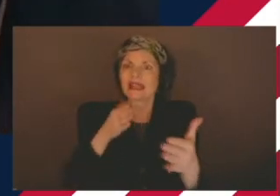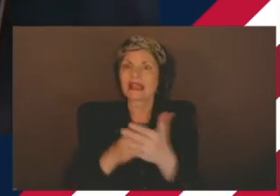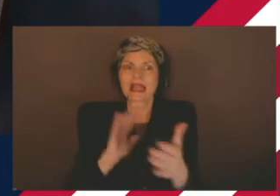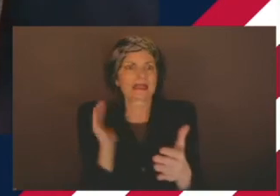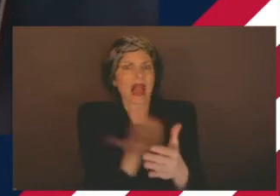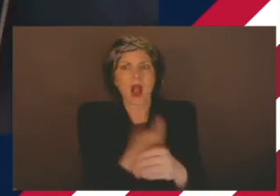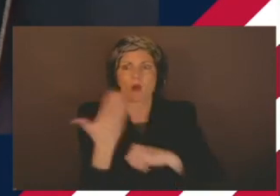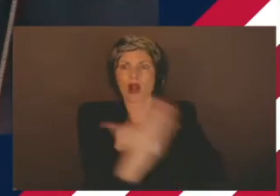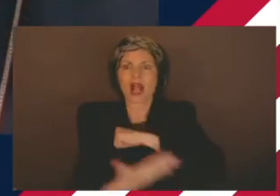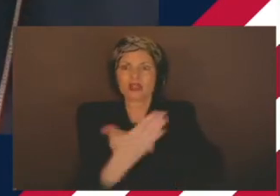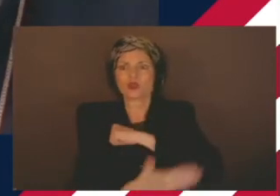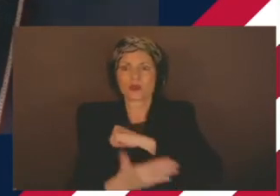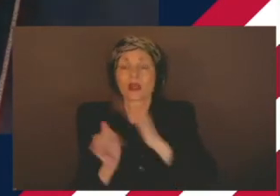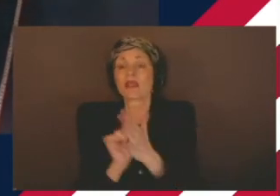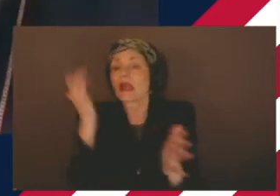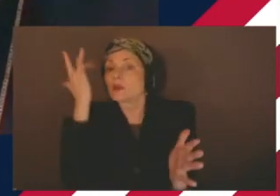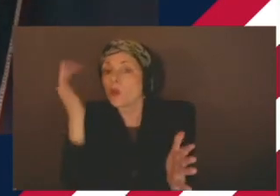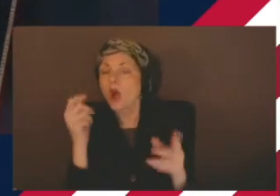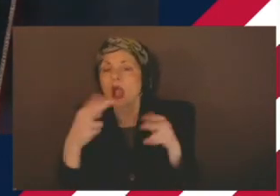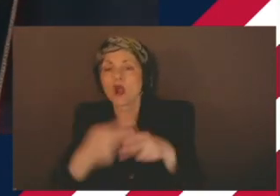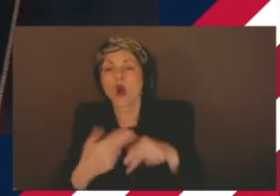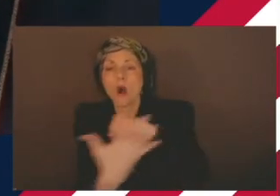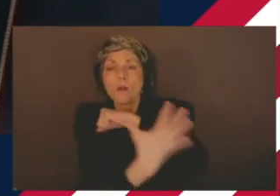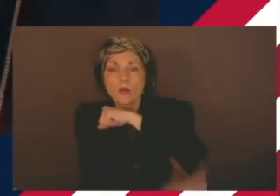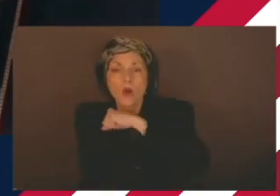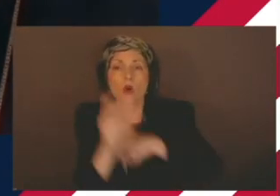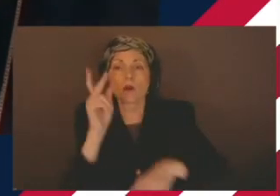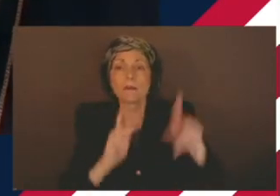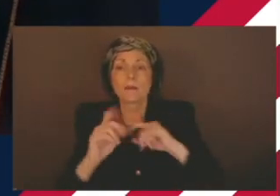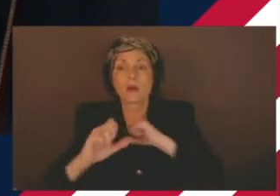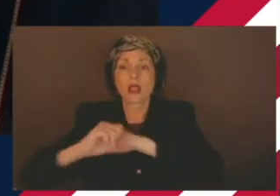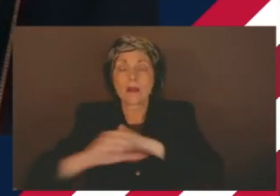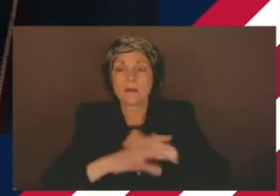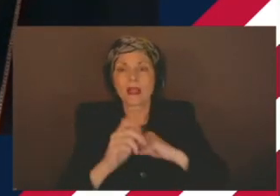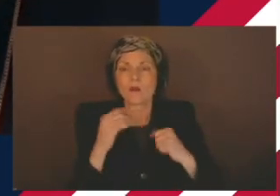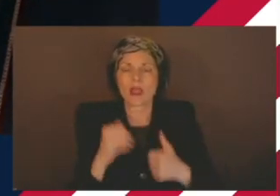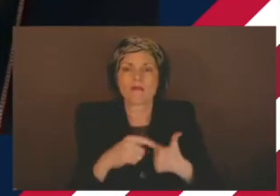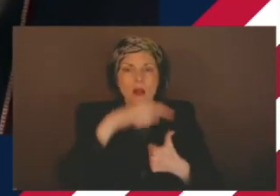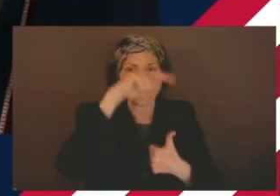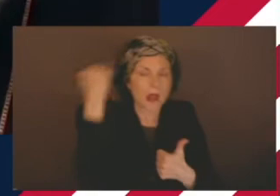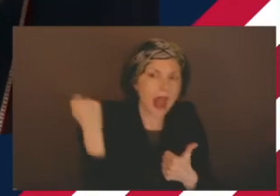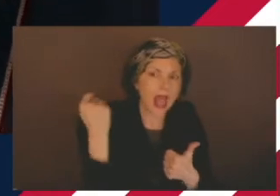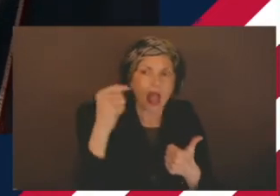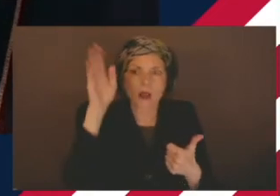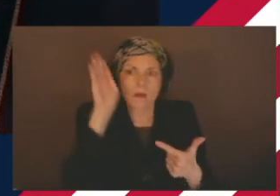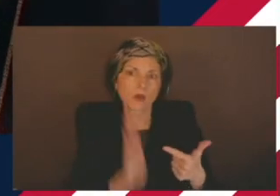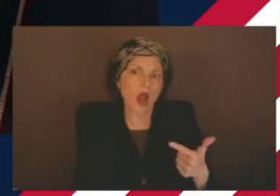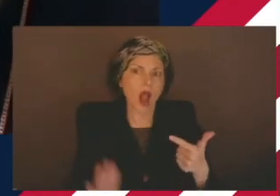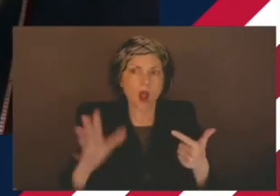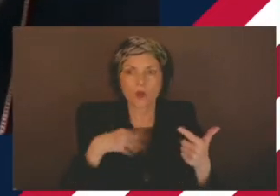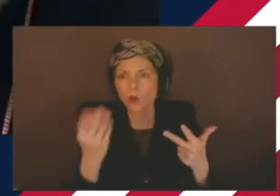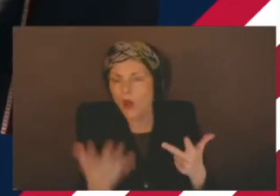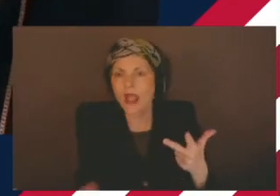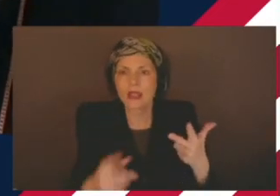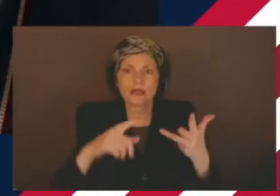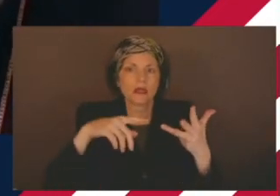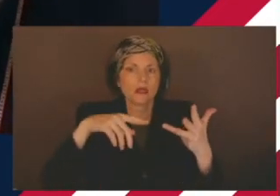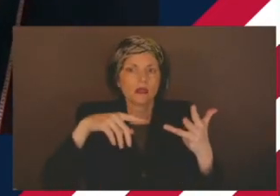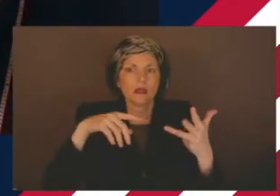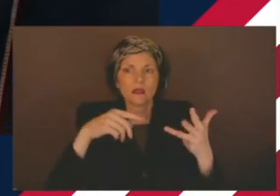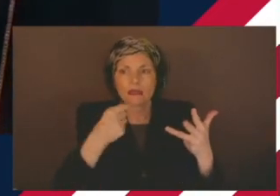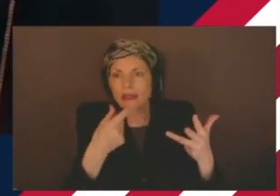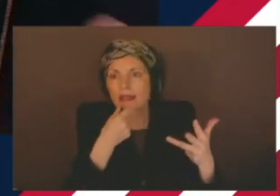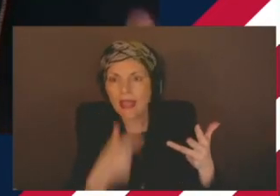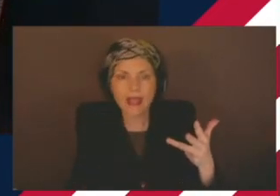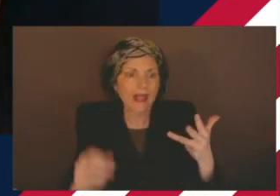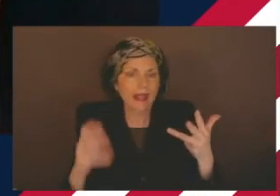People's Campaign, we have Black and white and brown and red and yellow and gay and straight and people from Appalachian Mountains all the way down to the Delta of